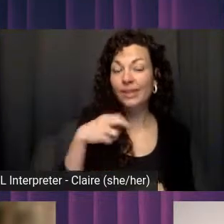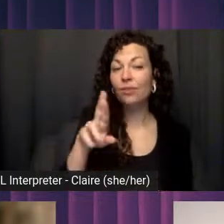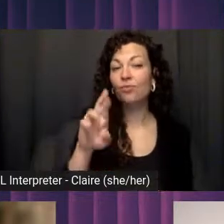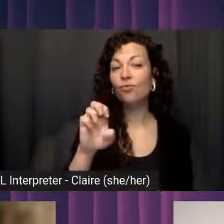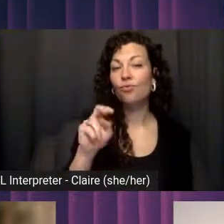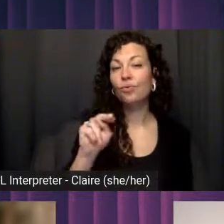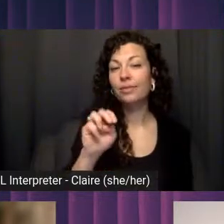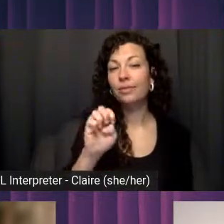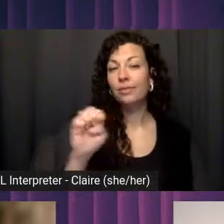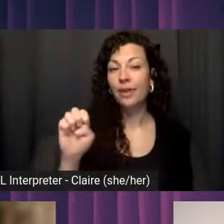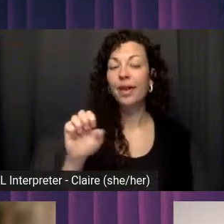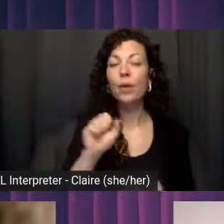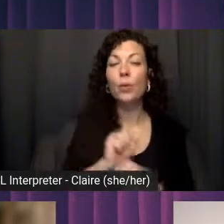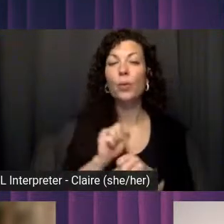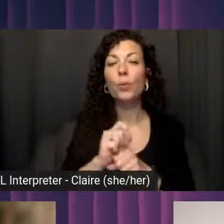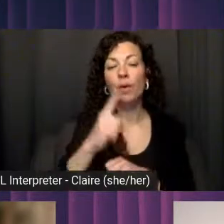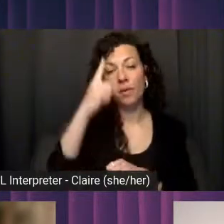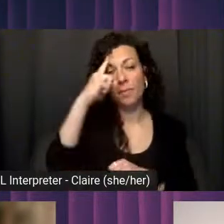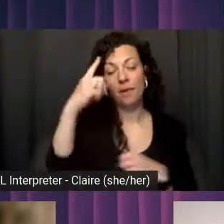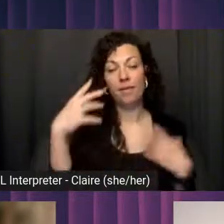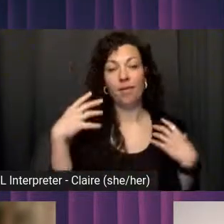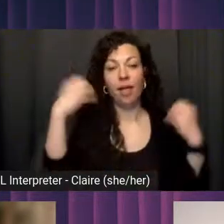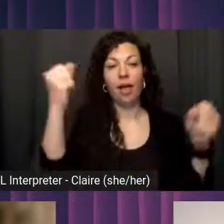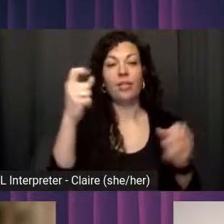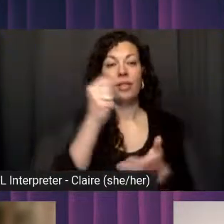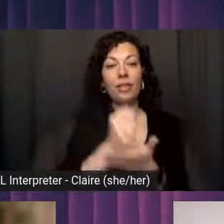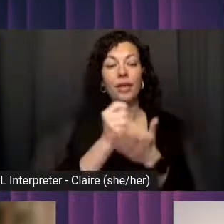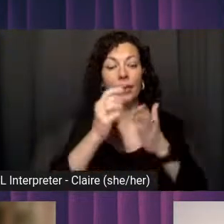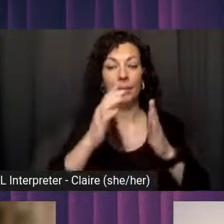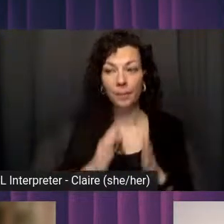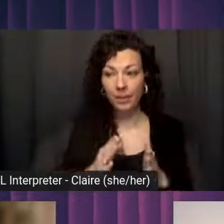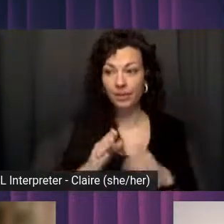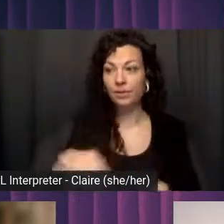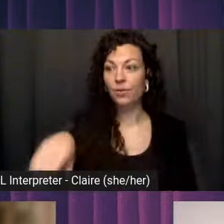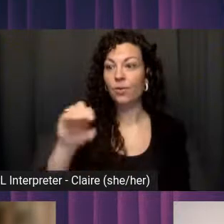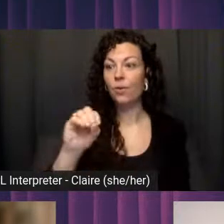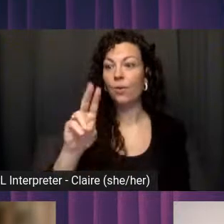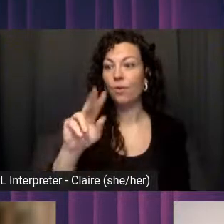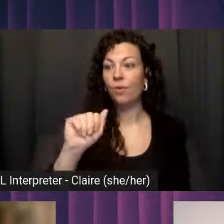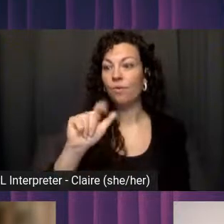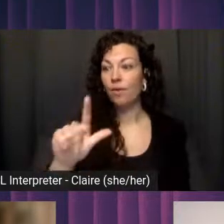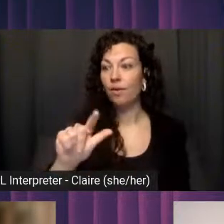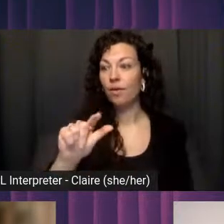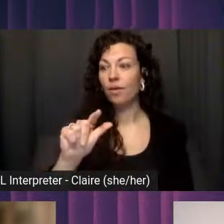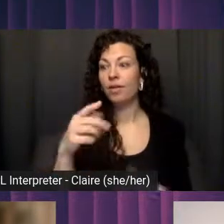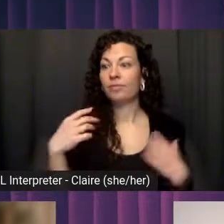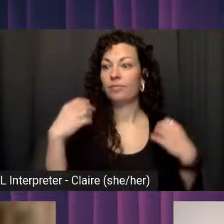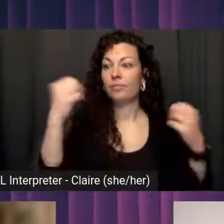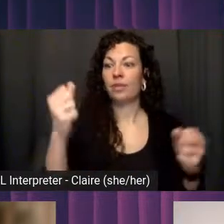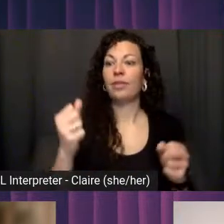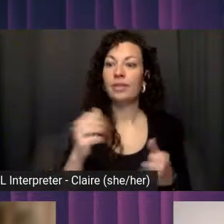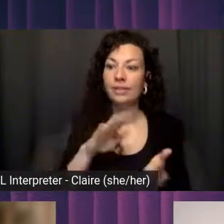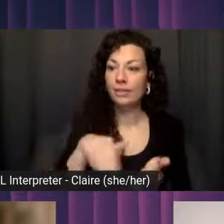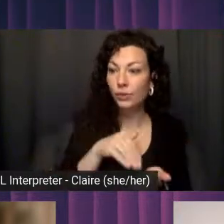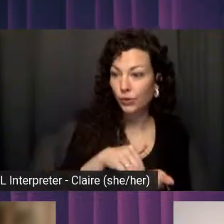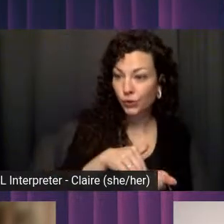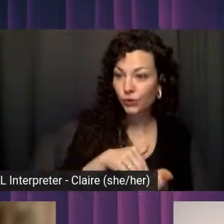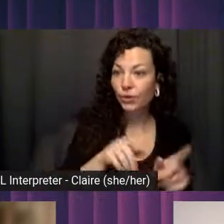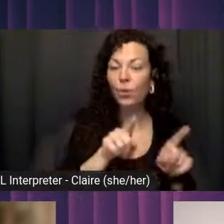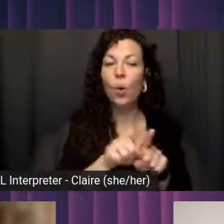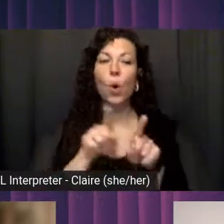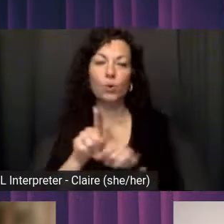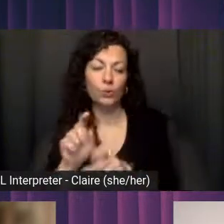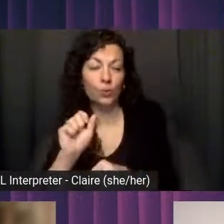the Oval Center and the Adult AIDS Clinic at the Montefiore Medical Center in the Bronx, and is currently